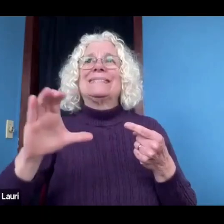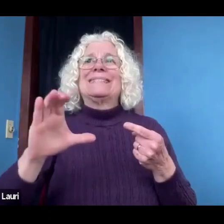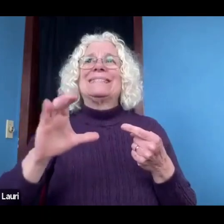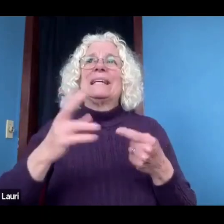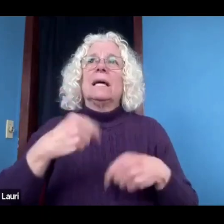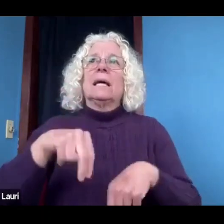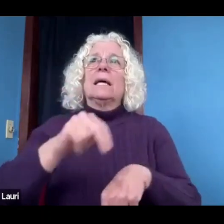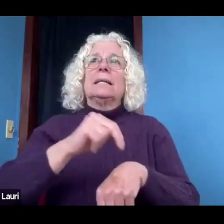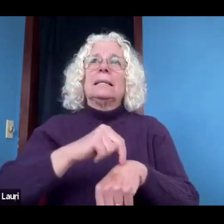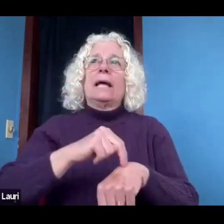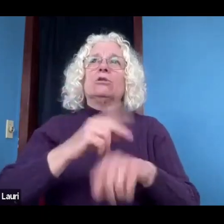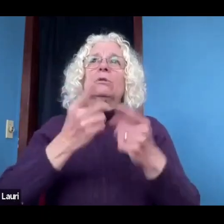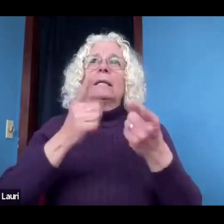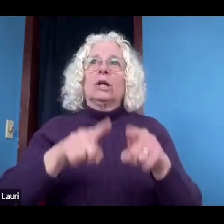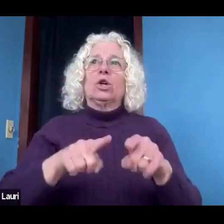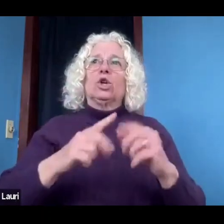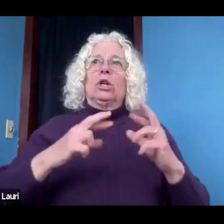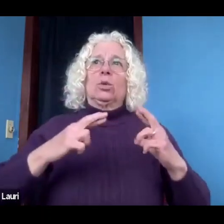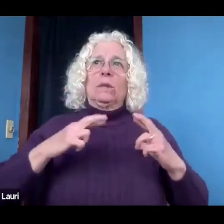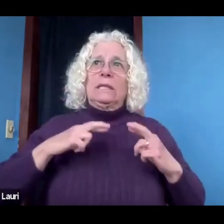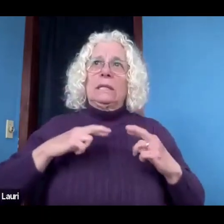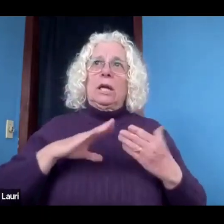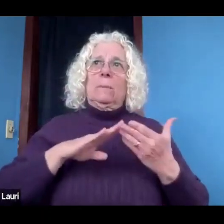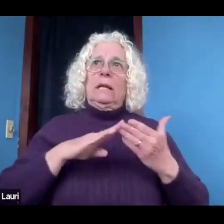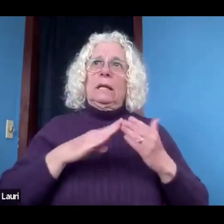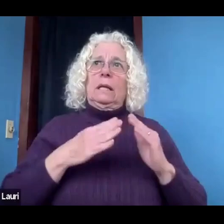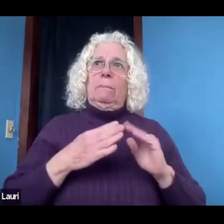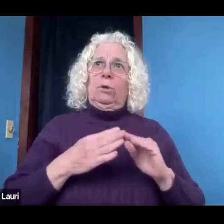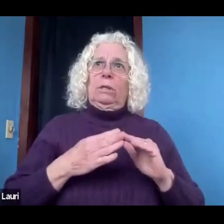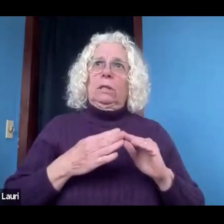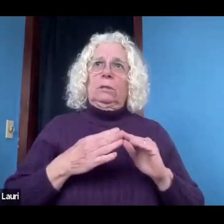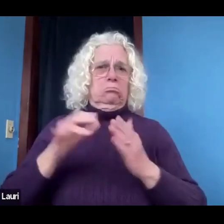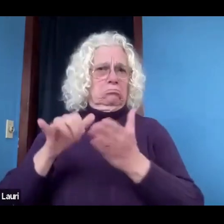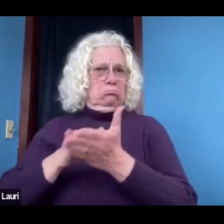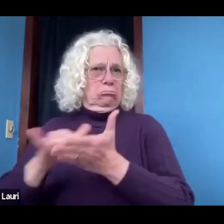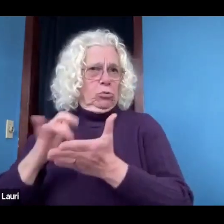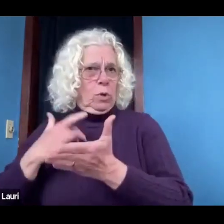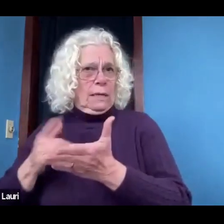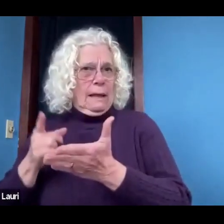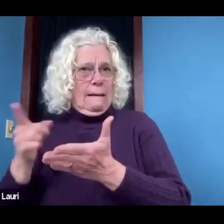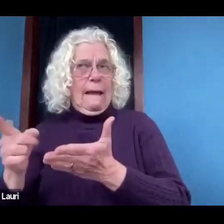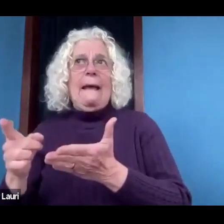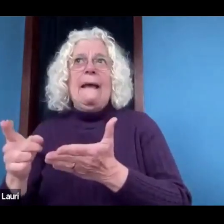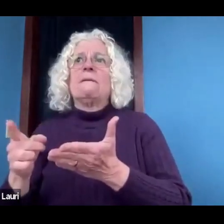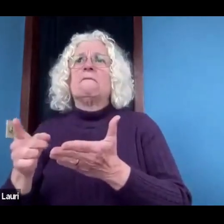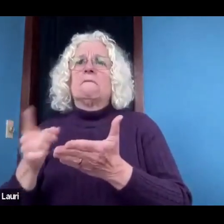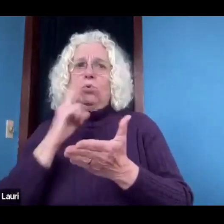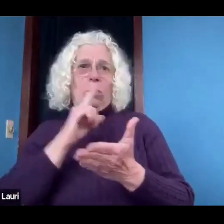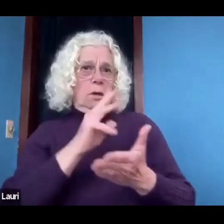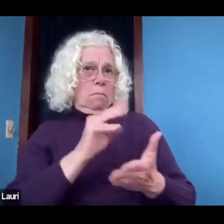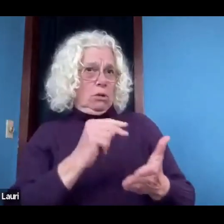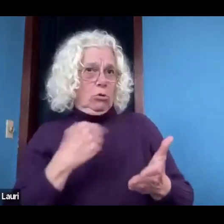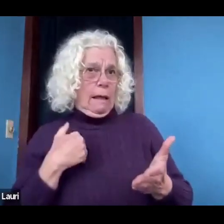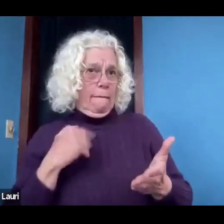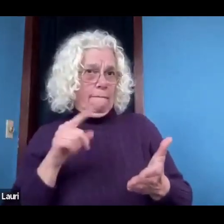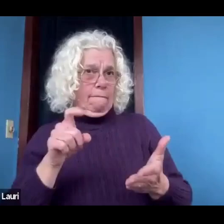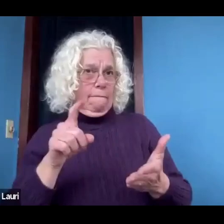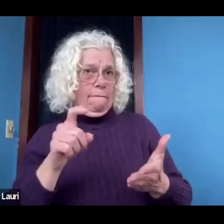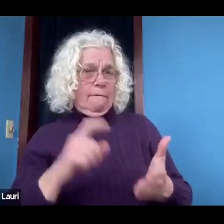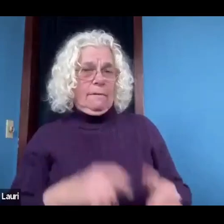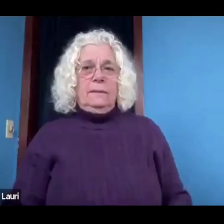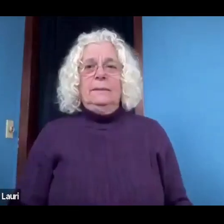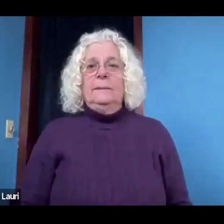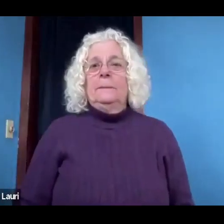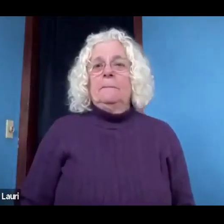Retirement Community? It's very extensively used in New York State and seems like it would be a good fit for Minnesota.